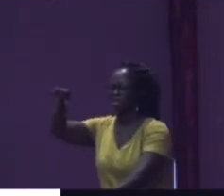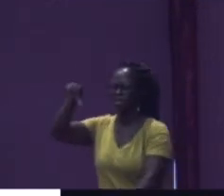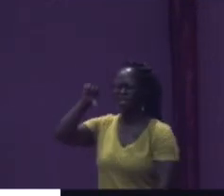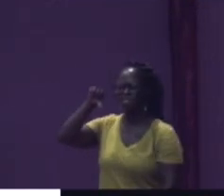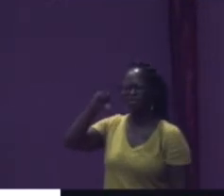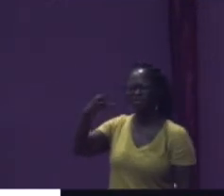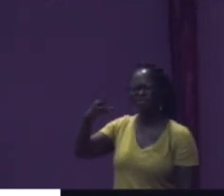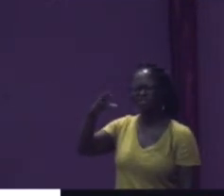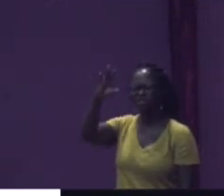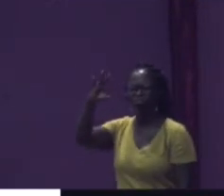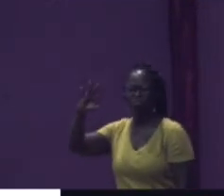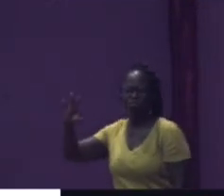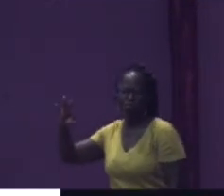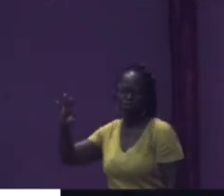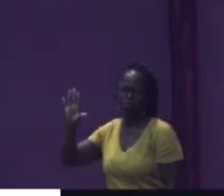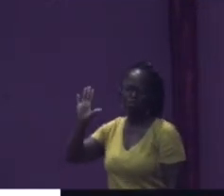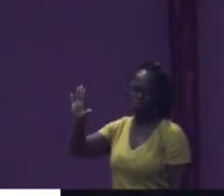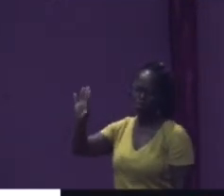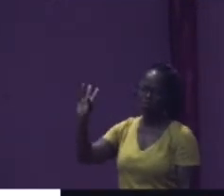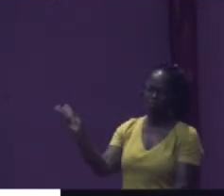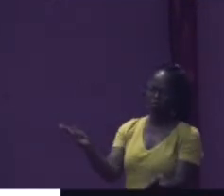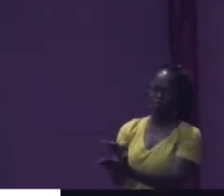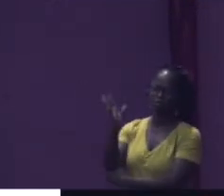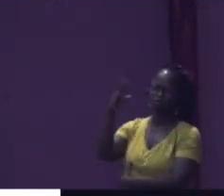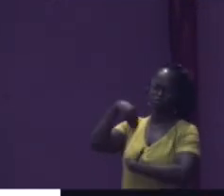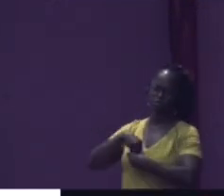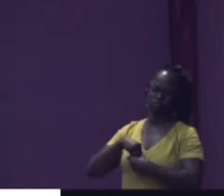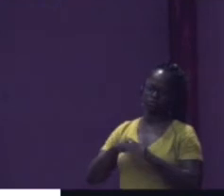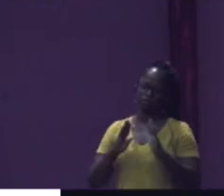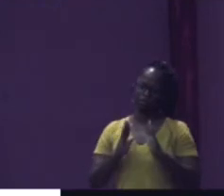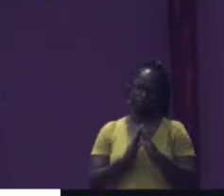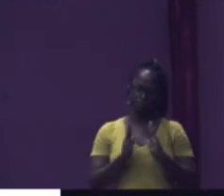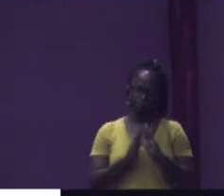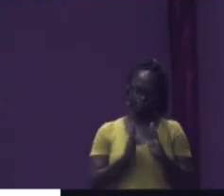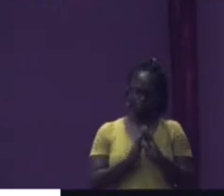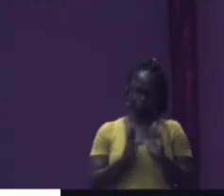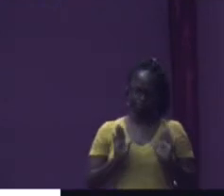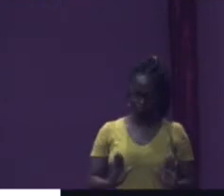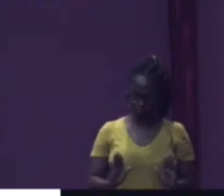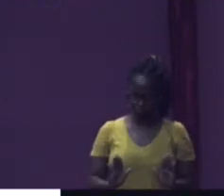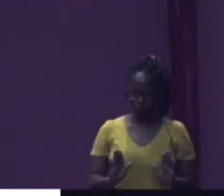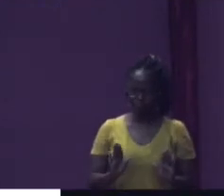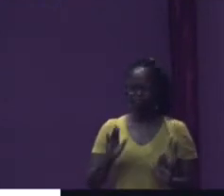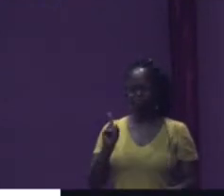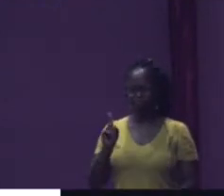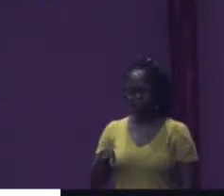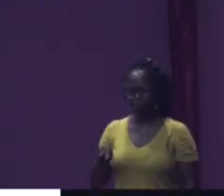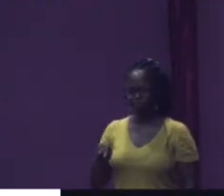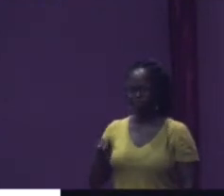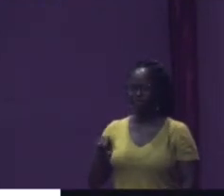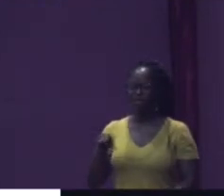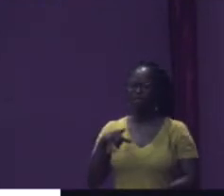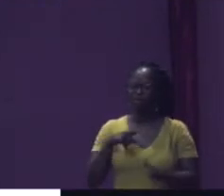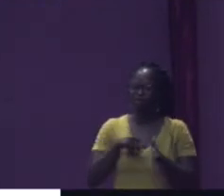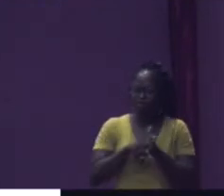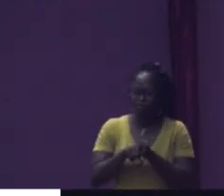home as of 2013 in the census. And part of that